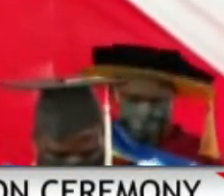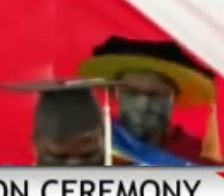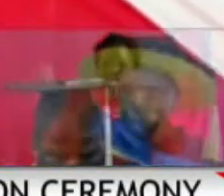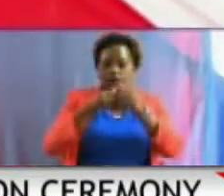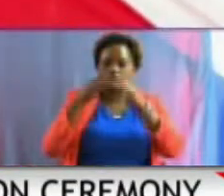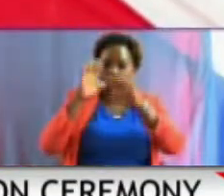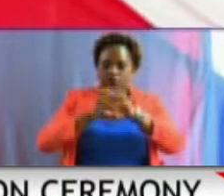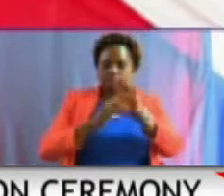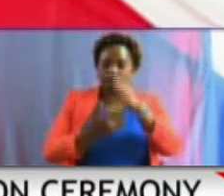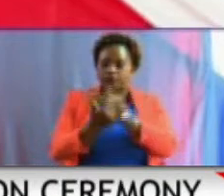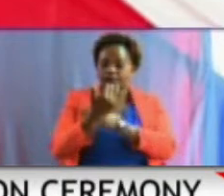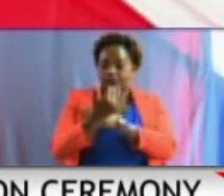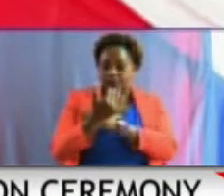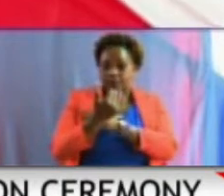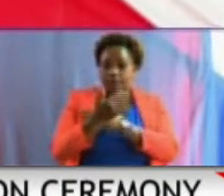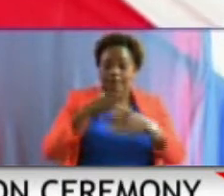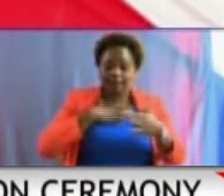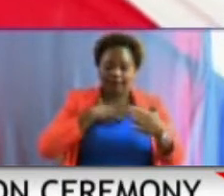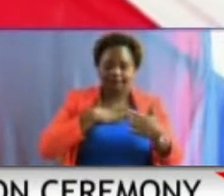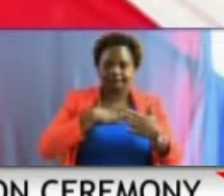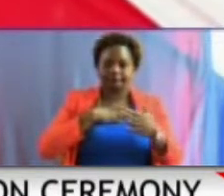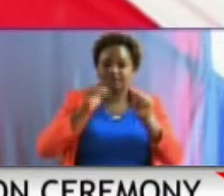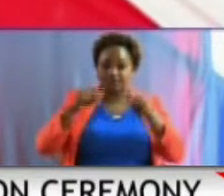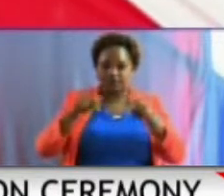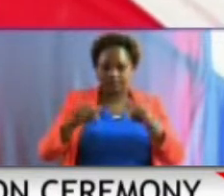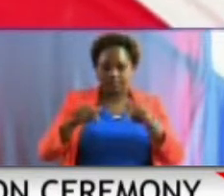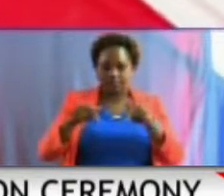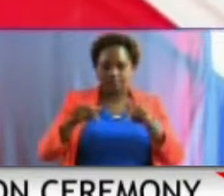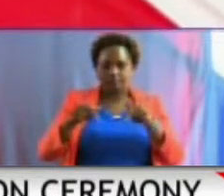Good morning. Mine today is